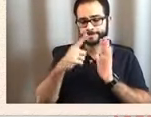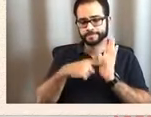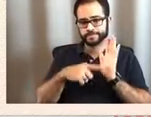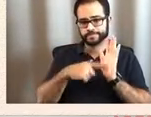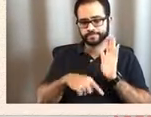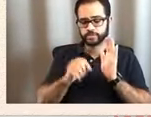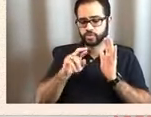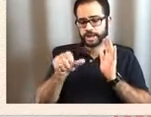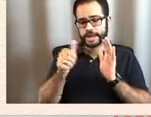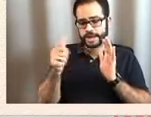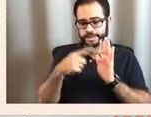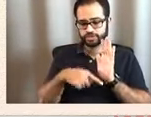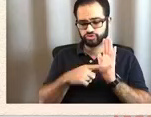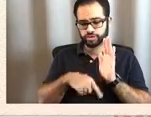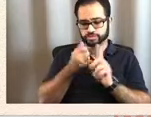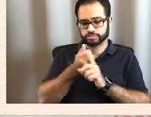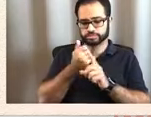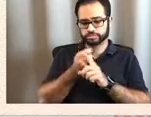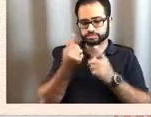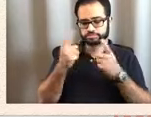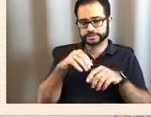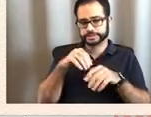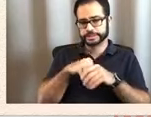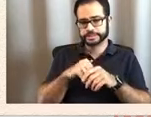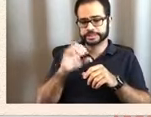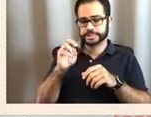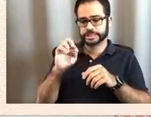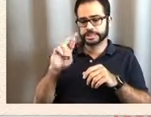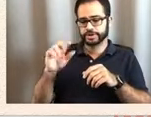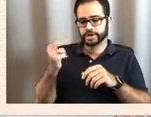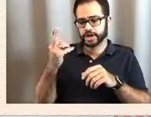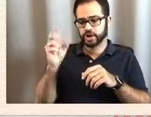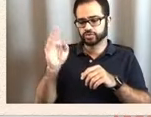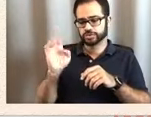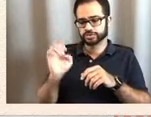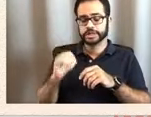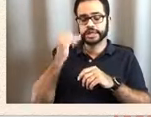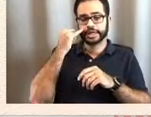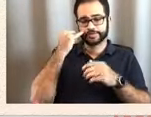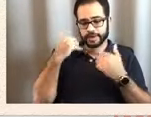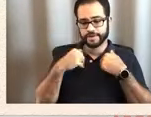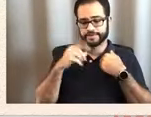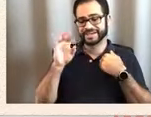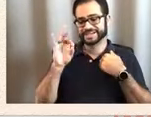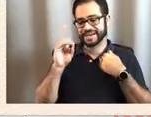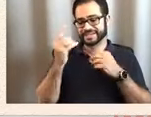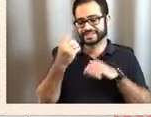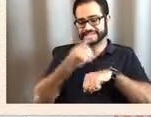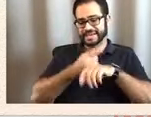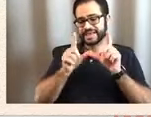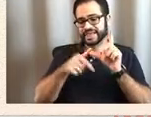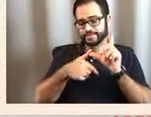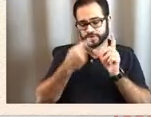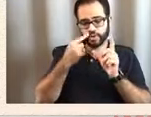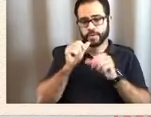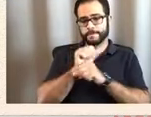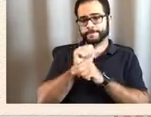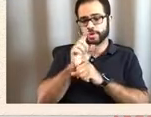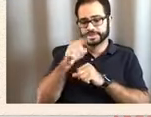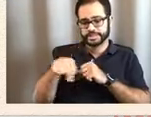screenings conducted in the clearinghouse. If there has been a 90-day lapse in employment, these applicants would